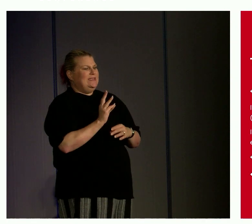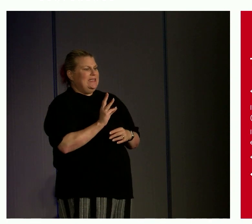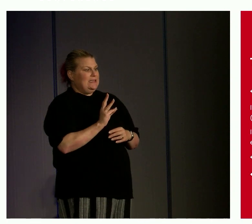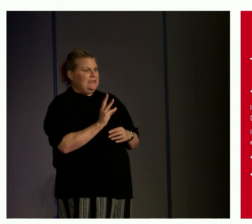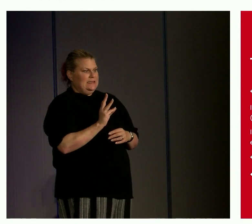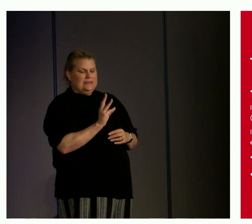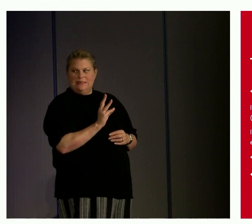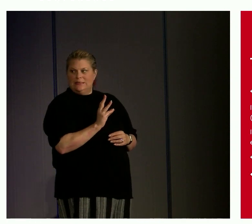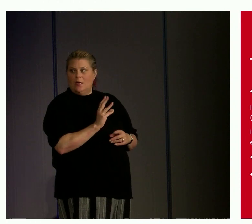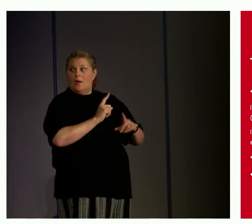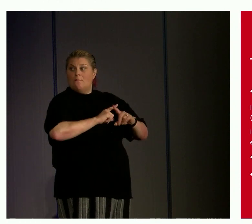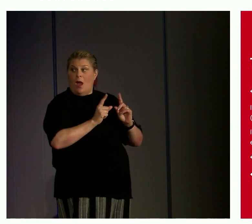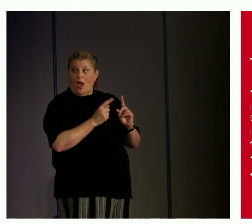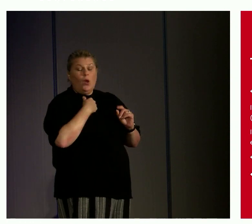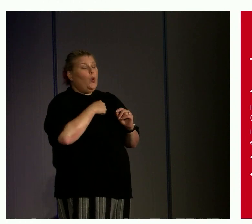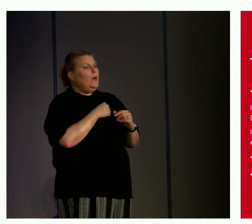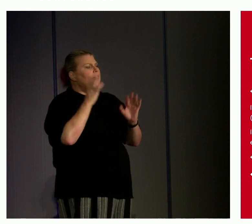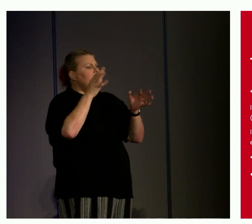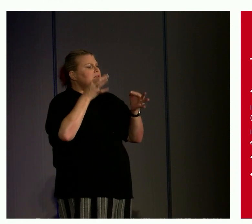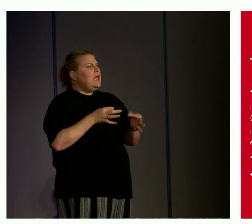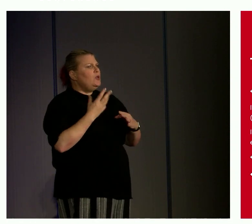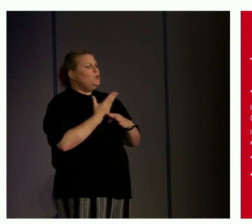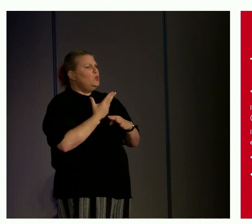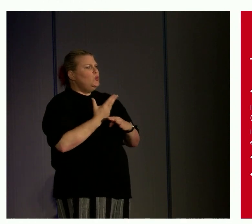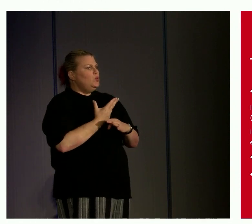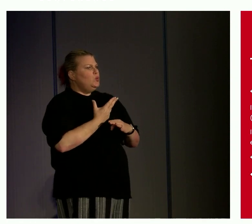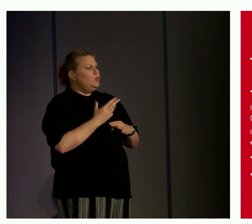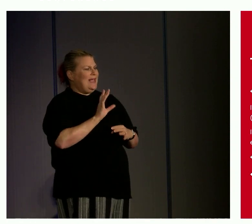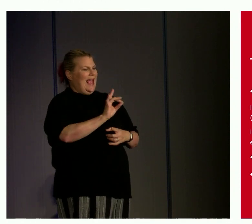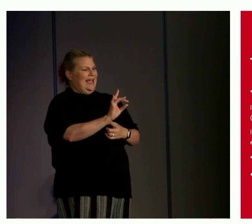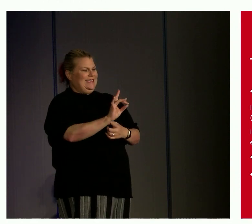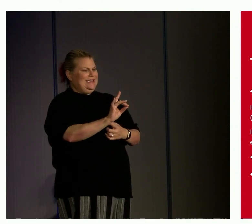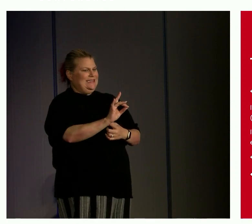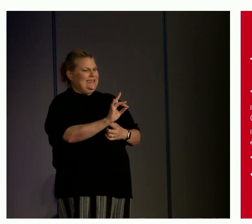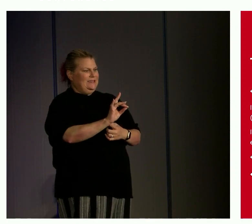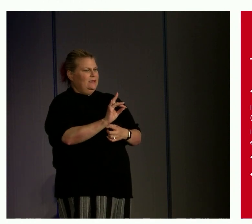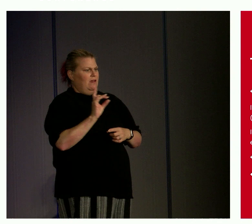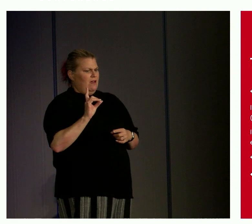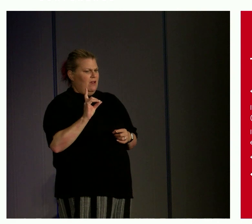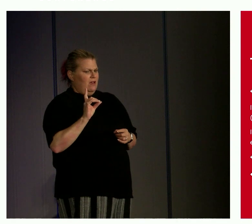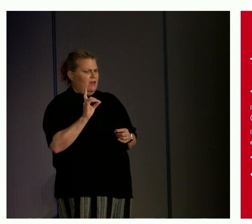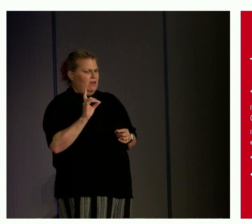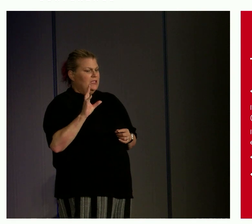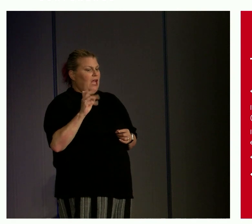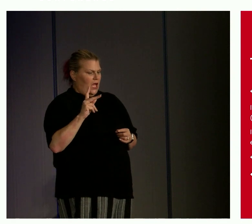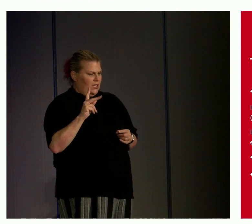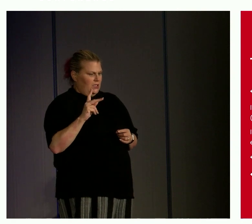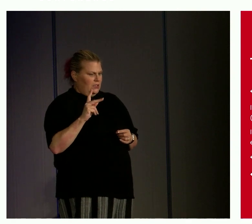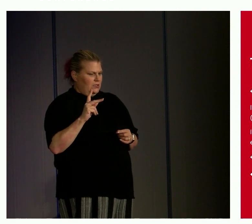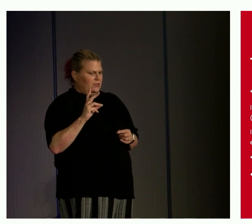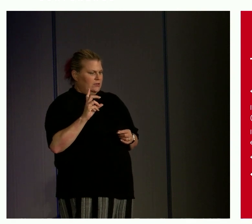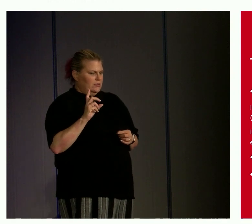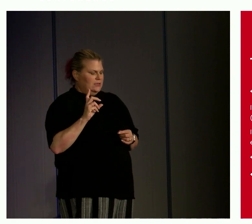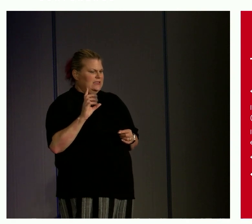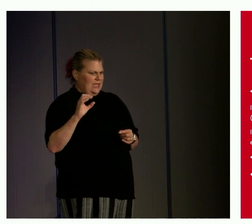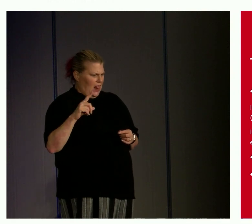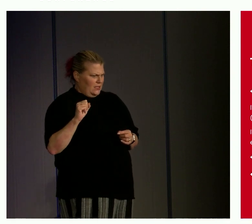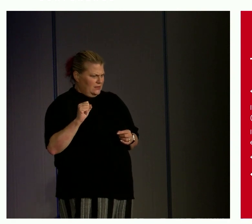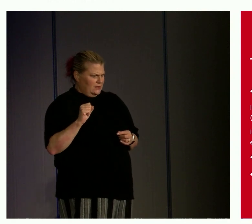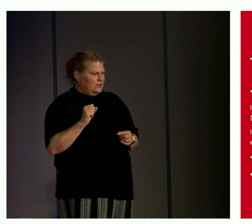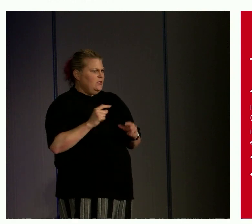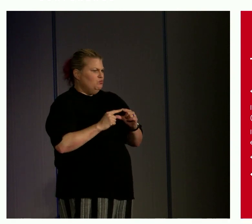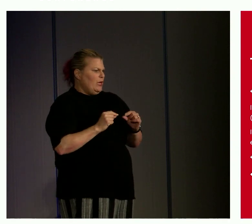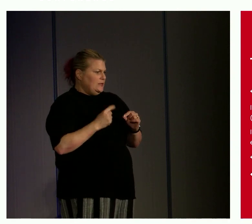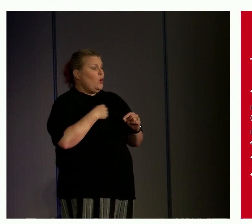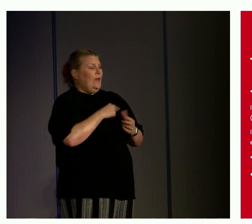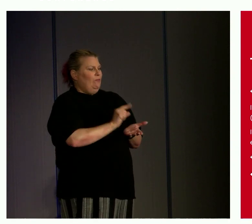dots. But we have decided to use an 8-dot cell, 8-dot brick, so that we can